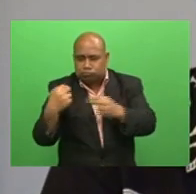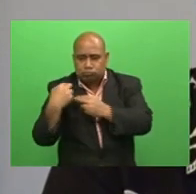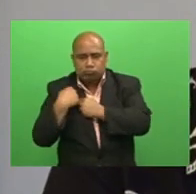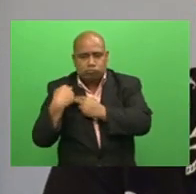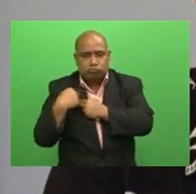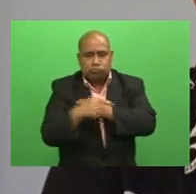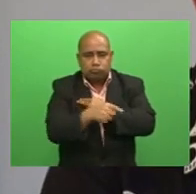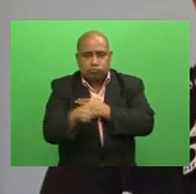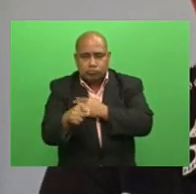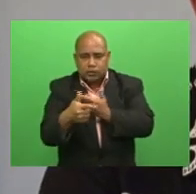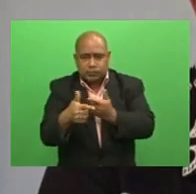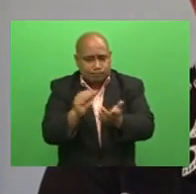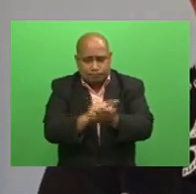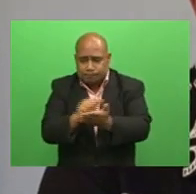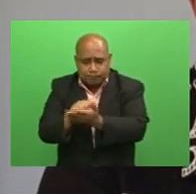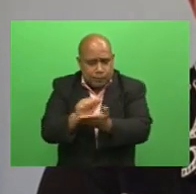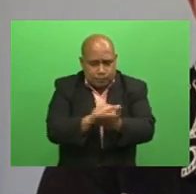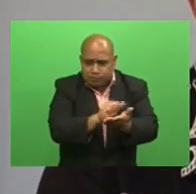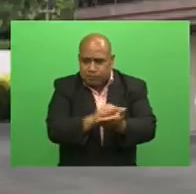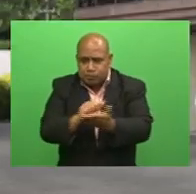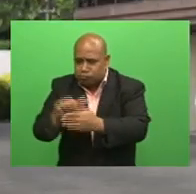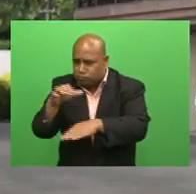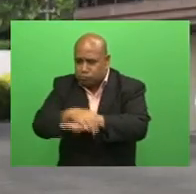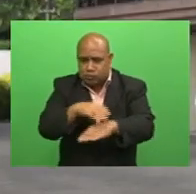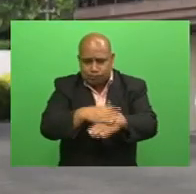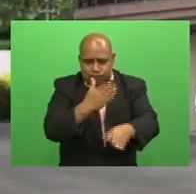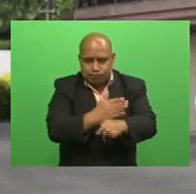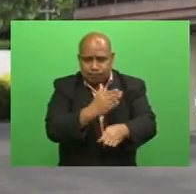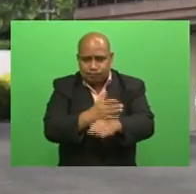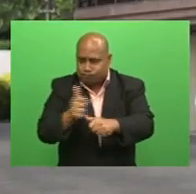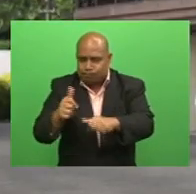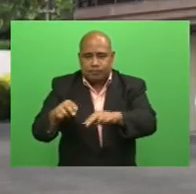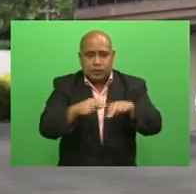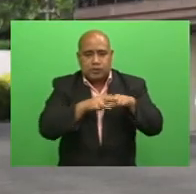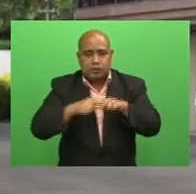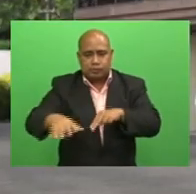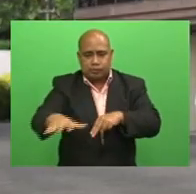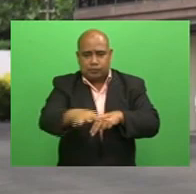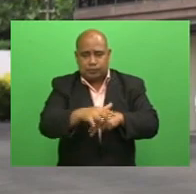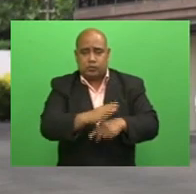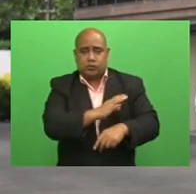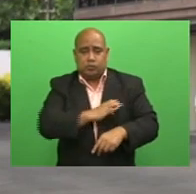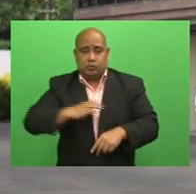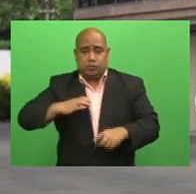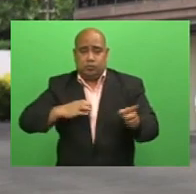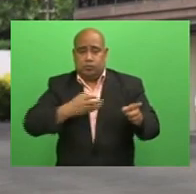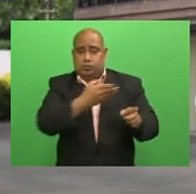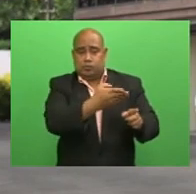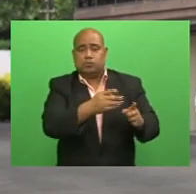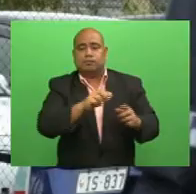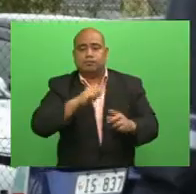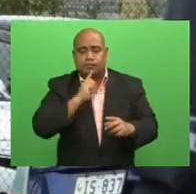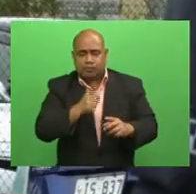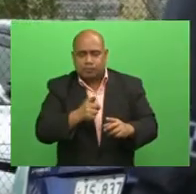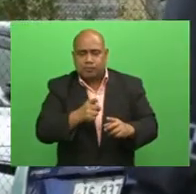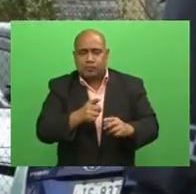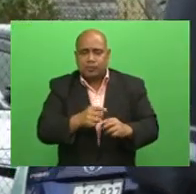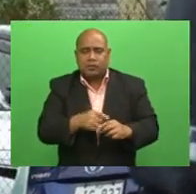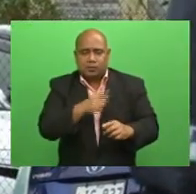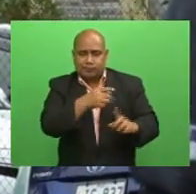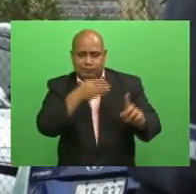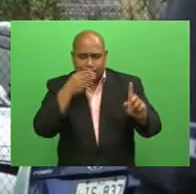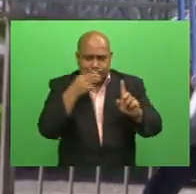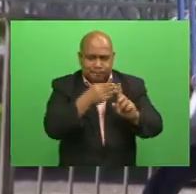effective policing in Fiji. Our police commissioner also stressed that a major component of the system package will